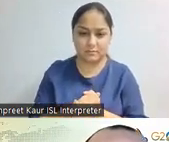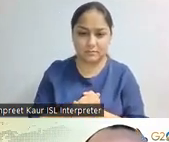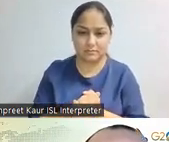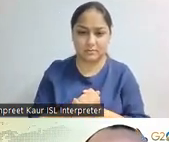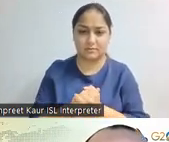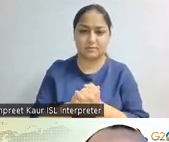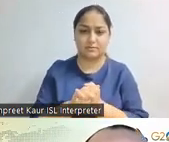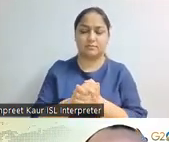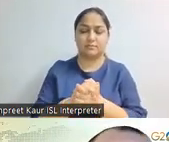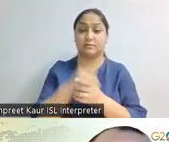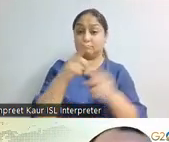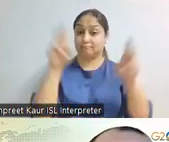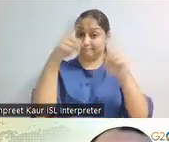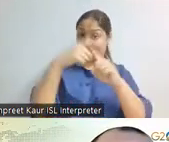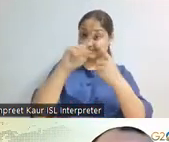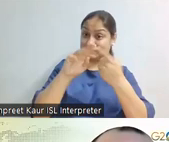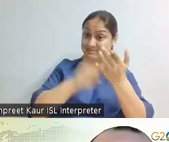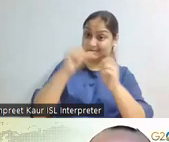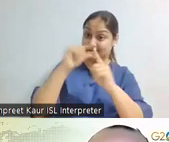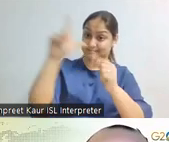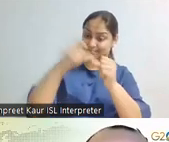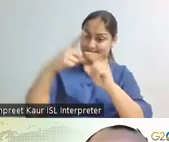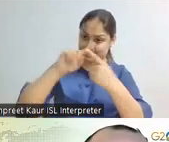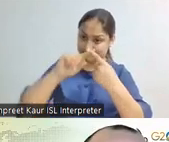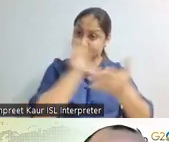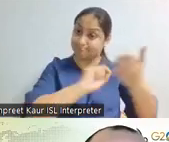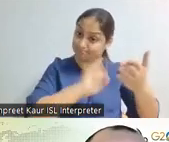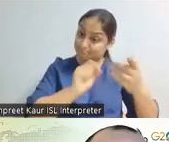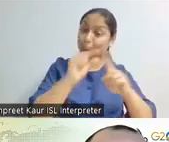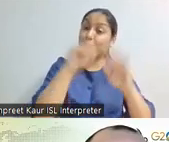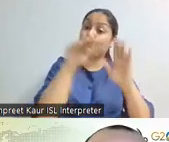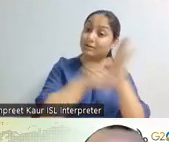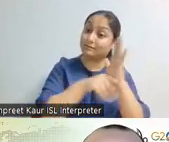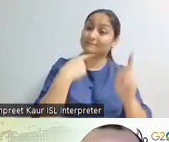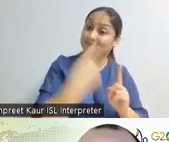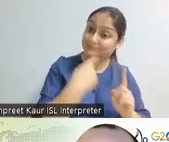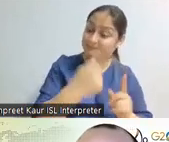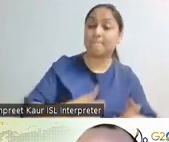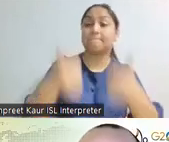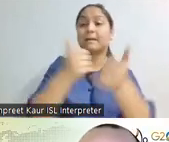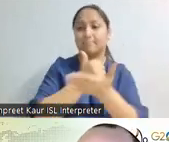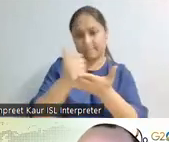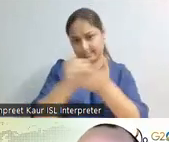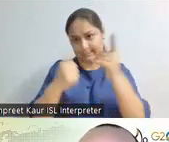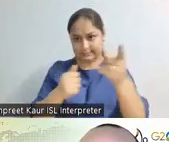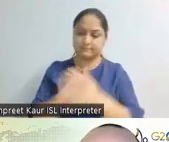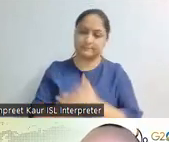these templates for submitting written documentation for policy recommendations and best practices. Thank you.